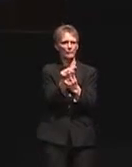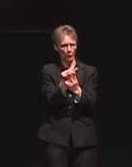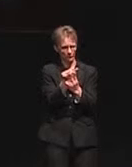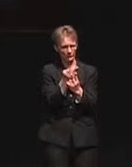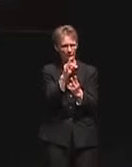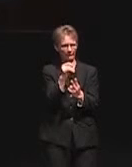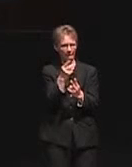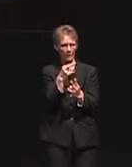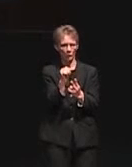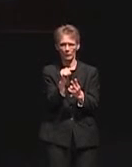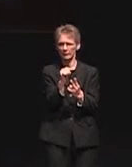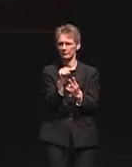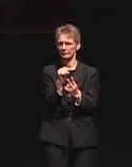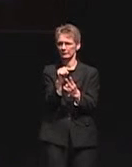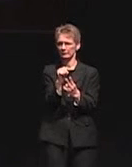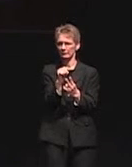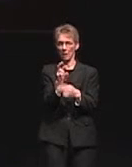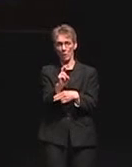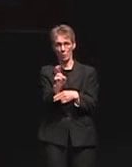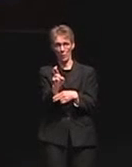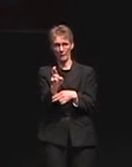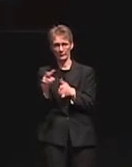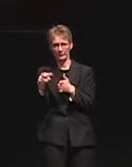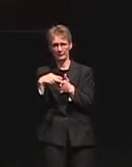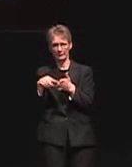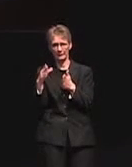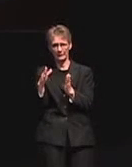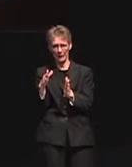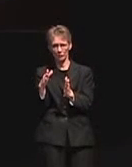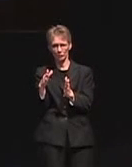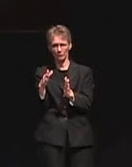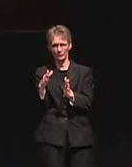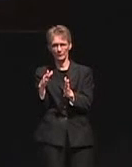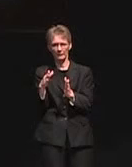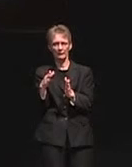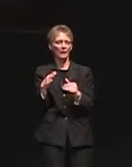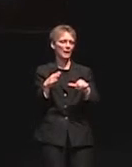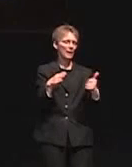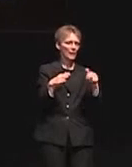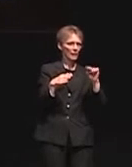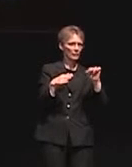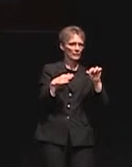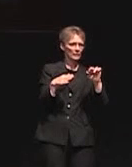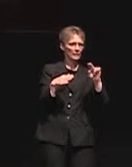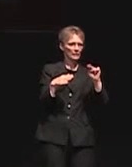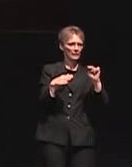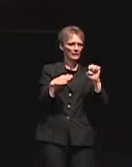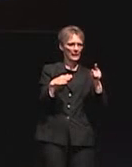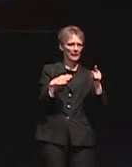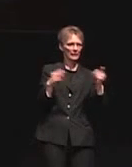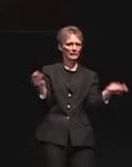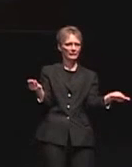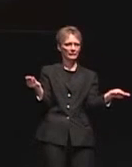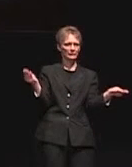on the right. Dancer took the dancer and took another negative, put them together to make this figure on